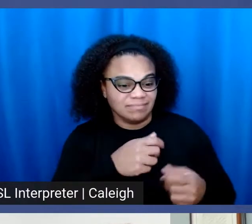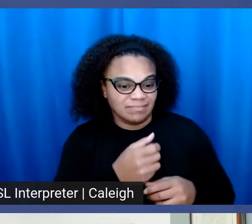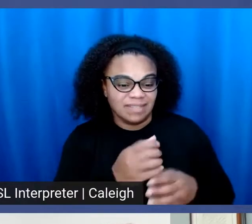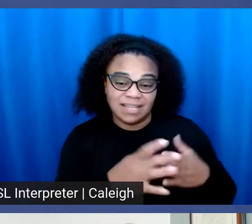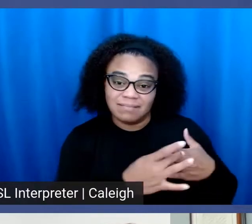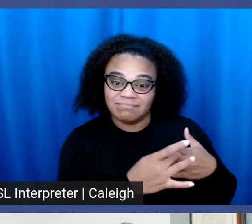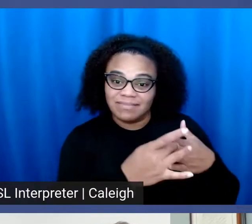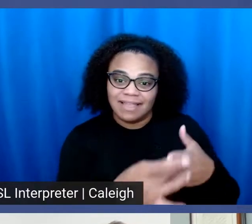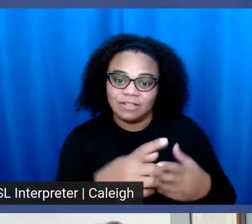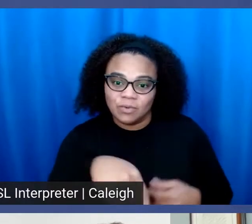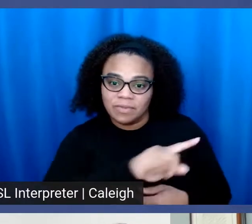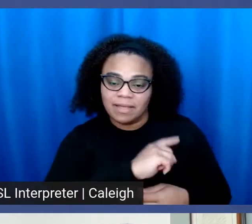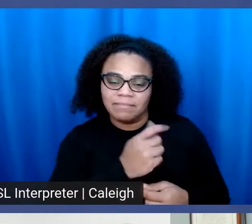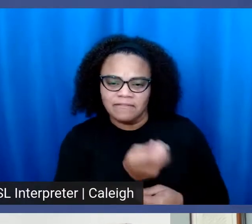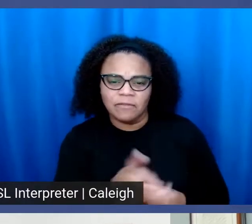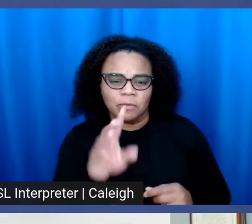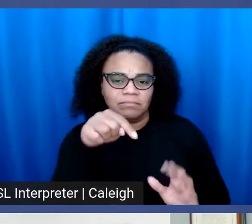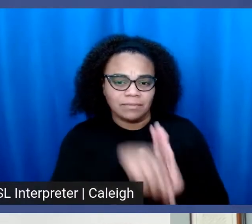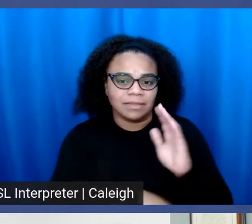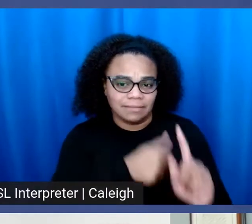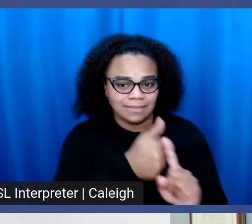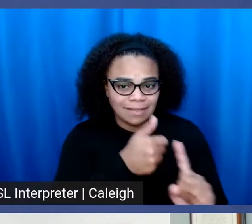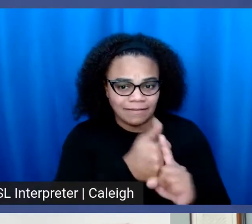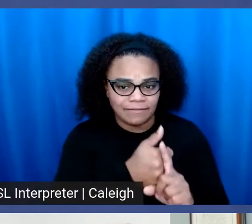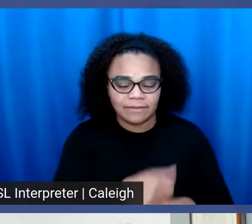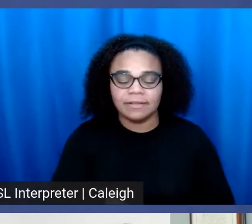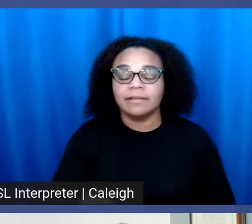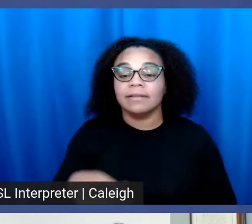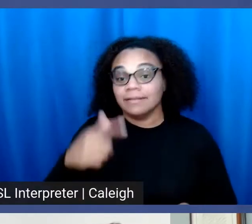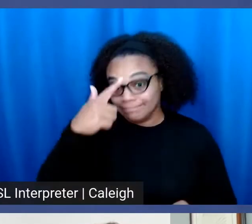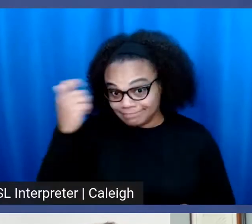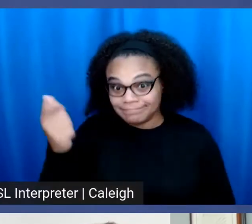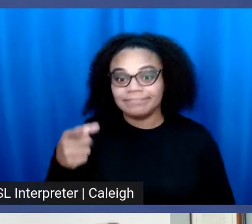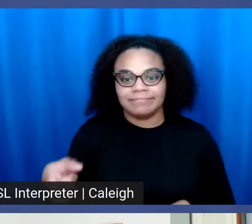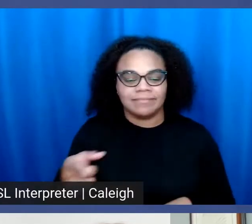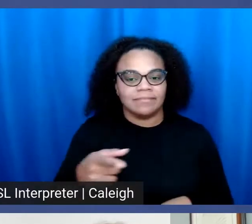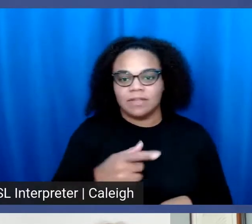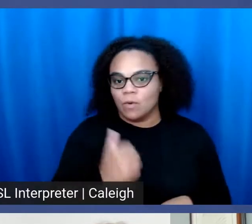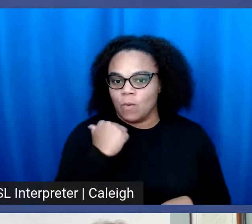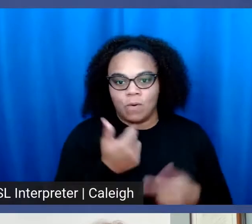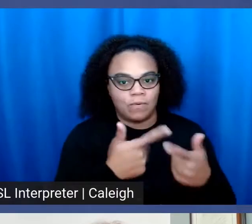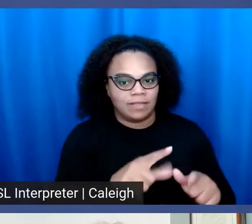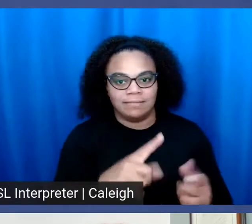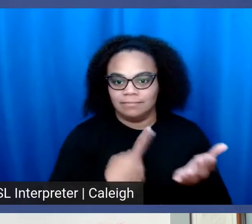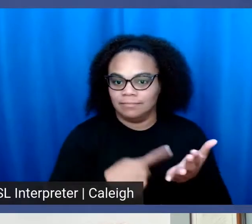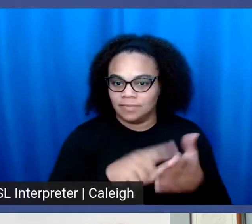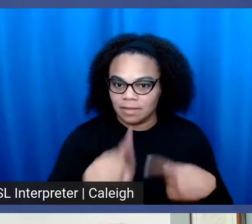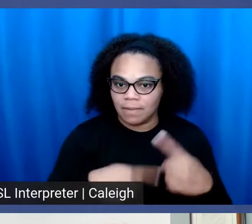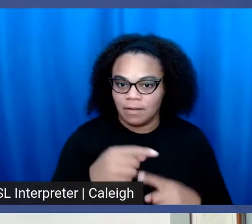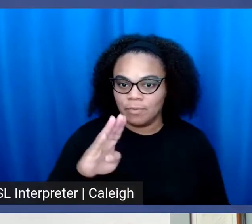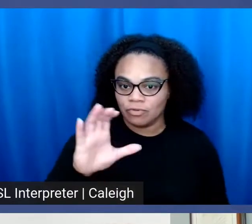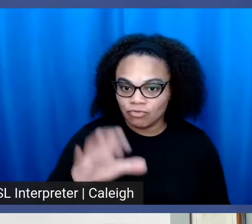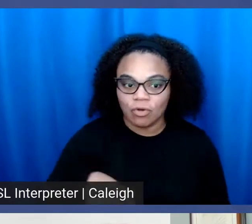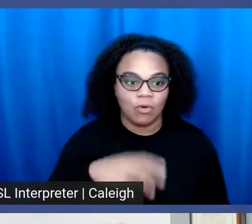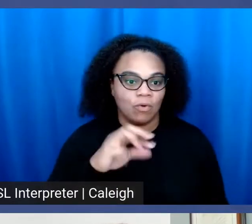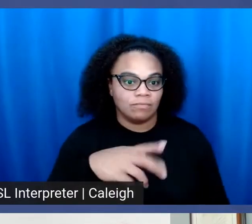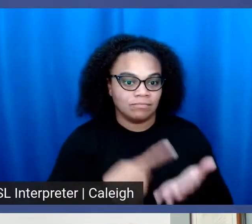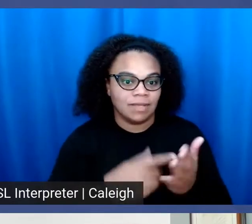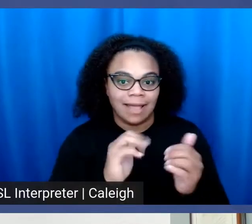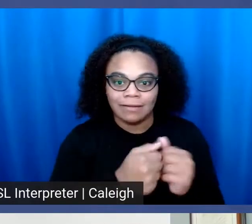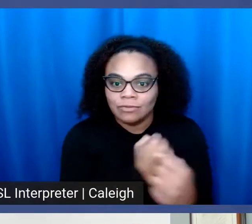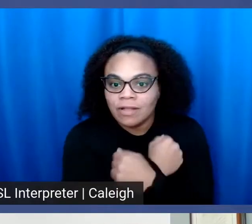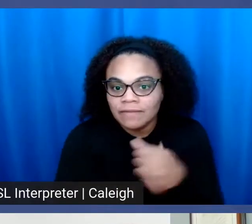about birth control and basic facts of human biology, emerging discussions of how best to raise a family or to love one